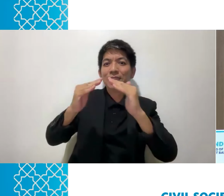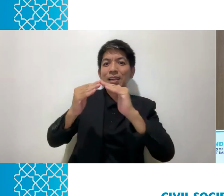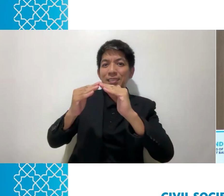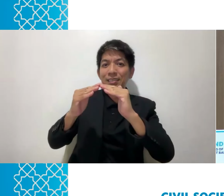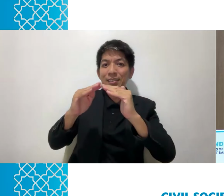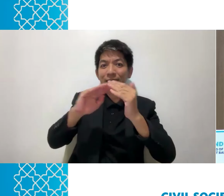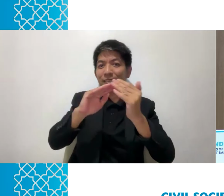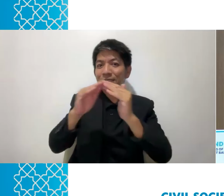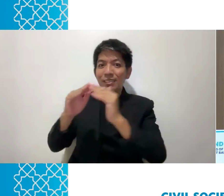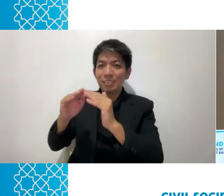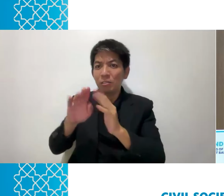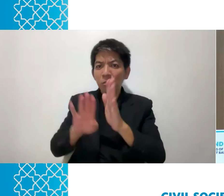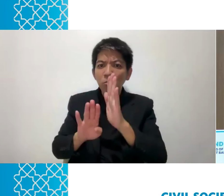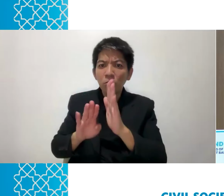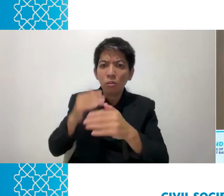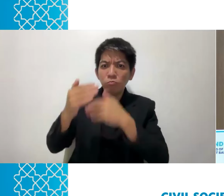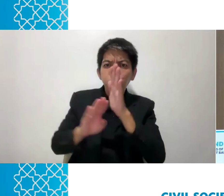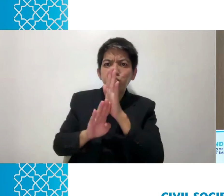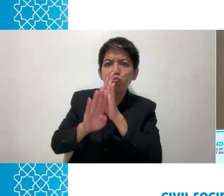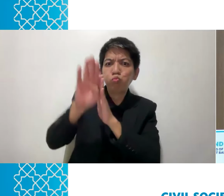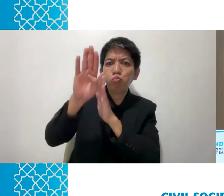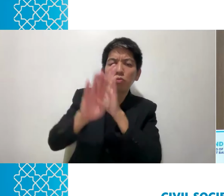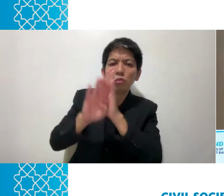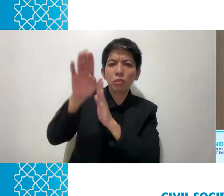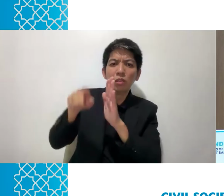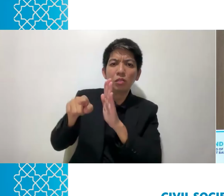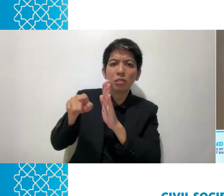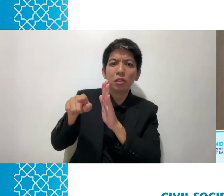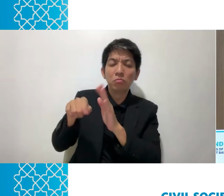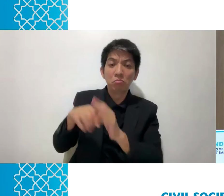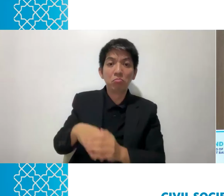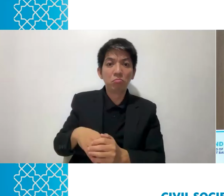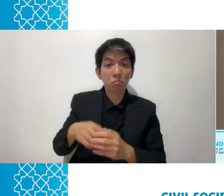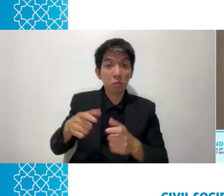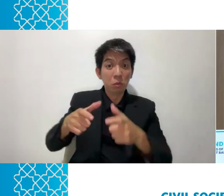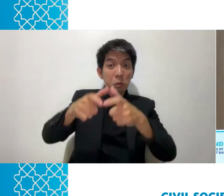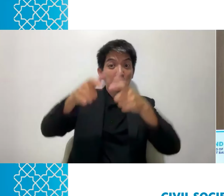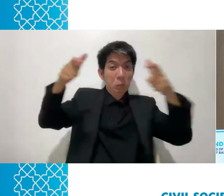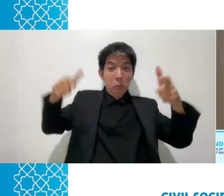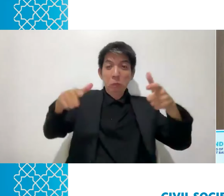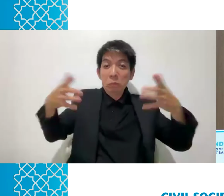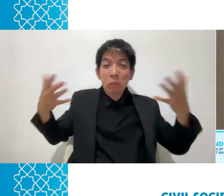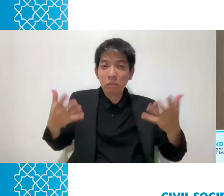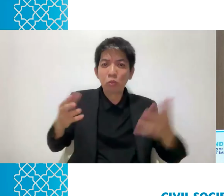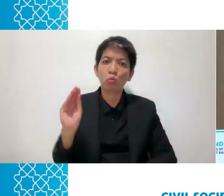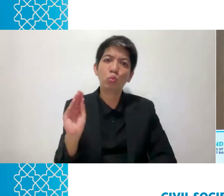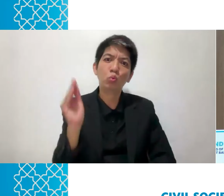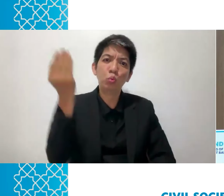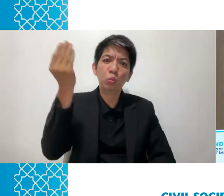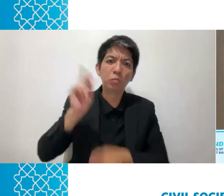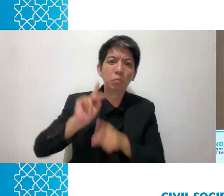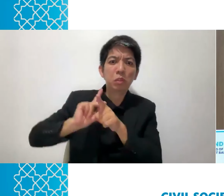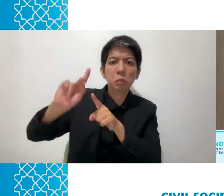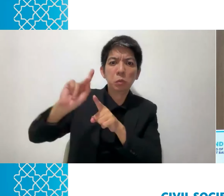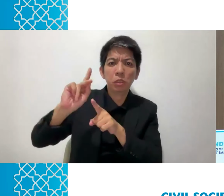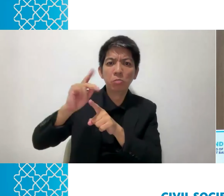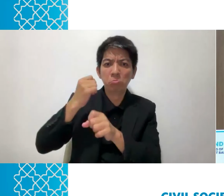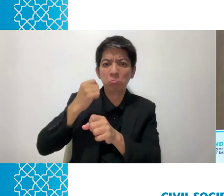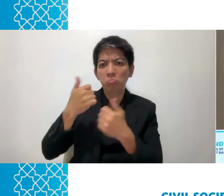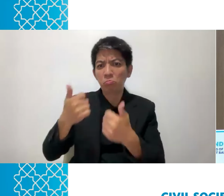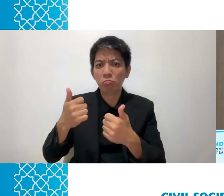of the largest international young professionals network working in transport and sustainable mobility. We'll hear from some of our young